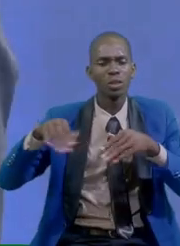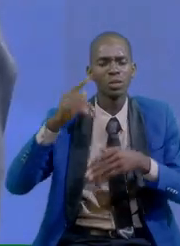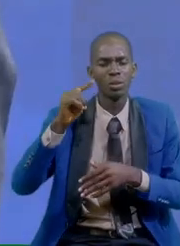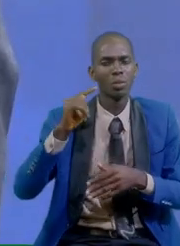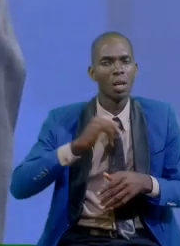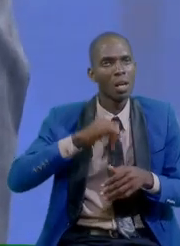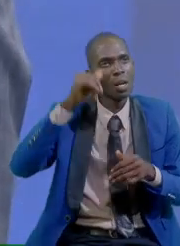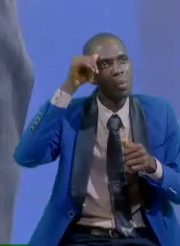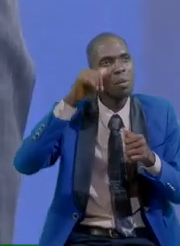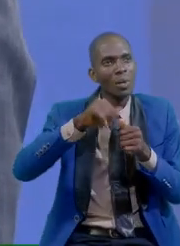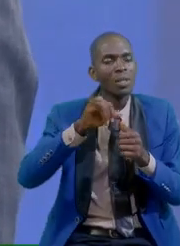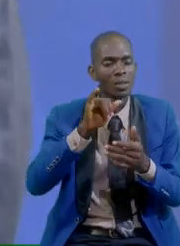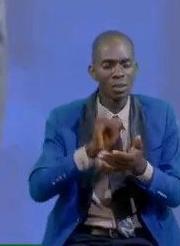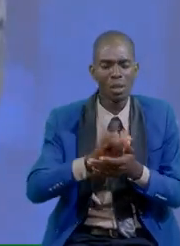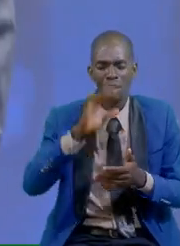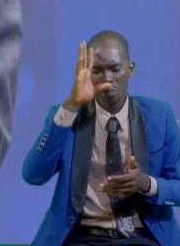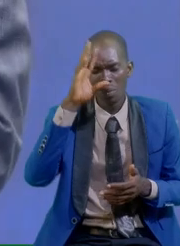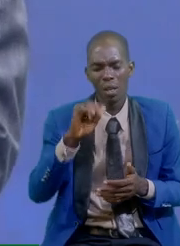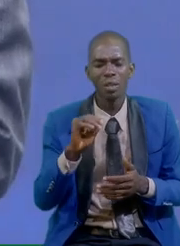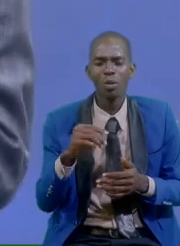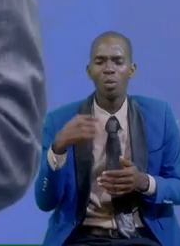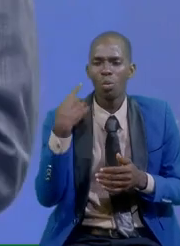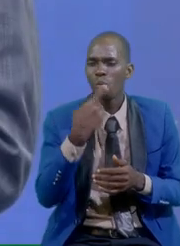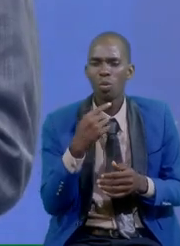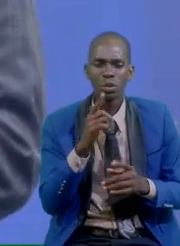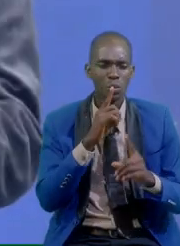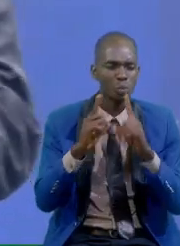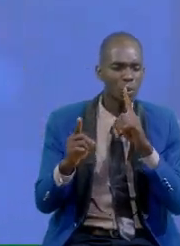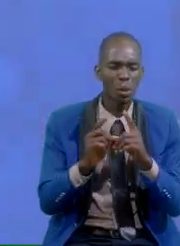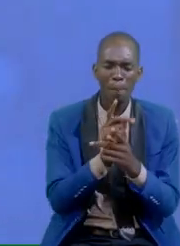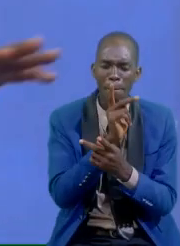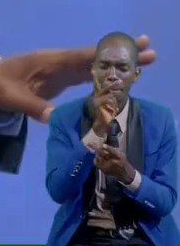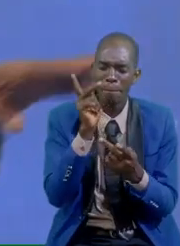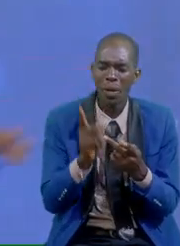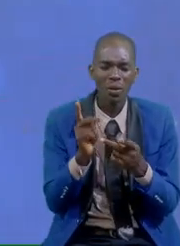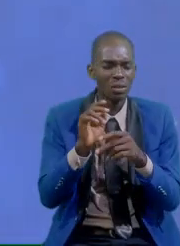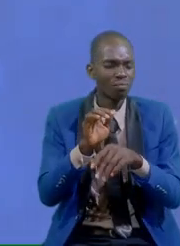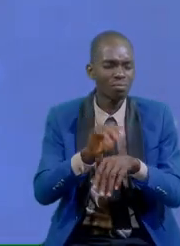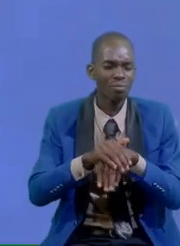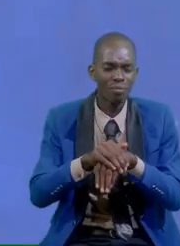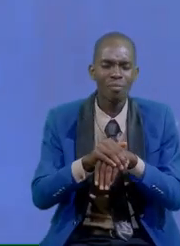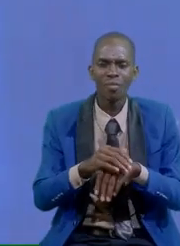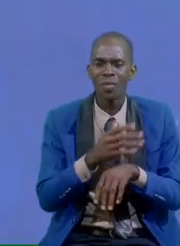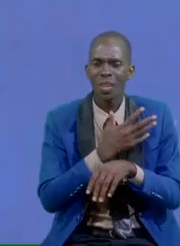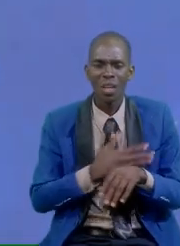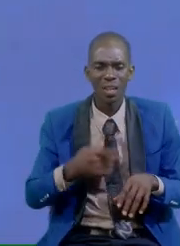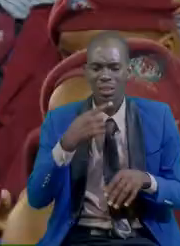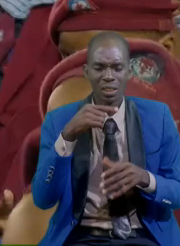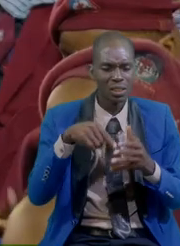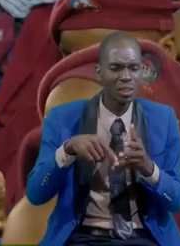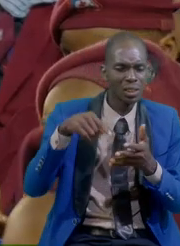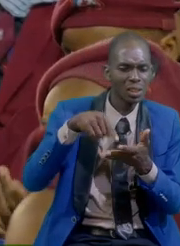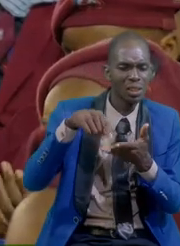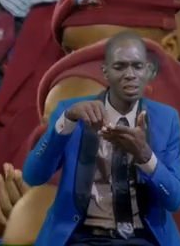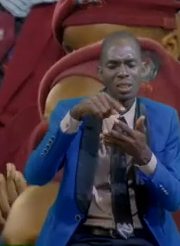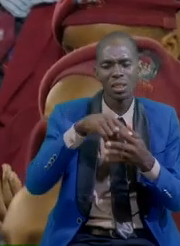Queen's English. The man spoke perfect English. And he said, this happened, that happened, but now